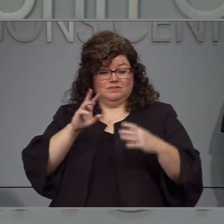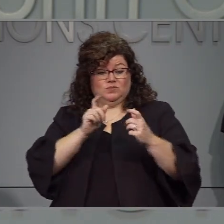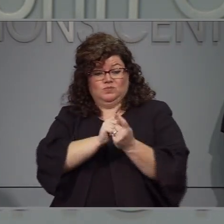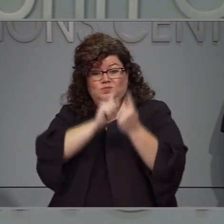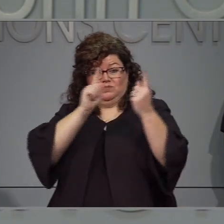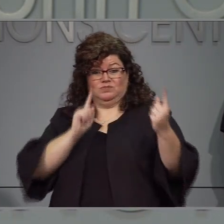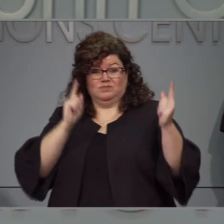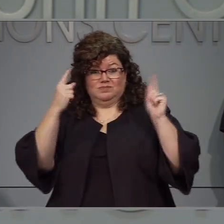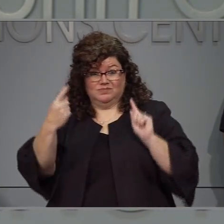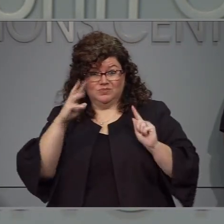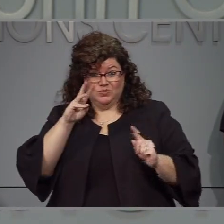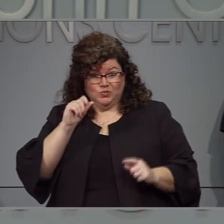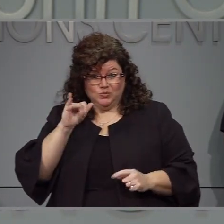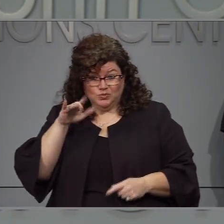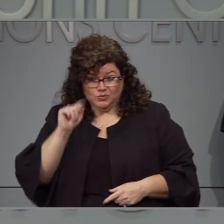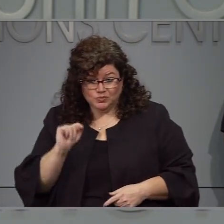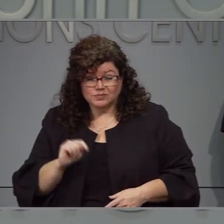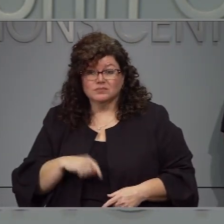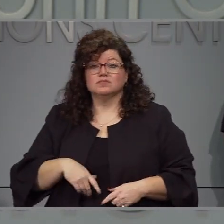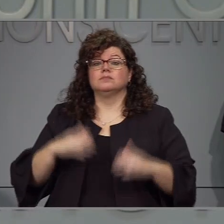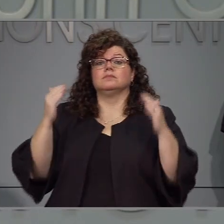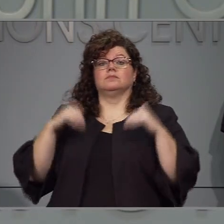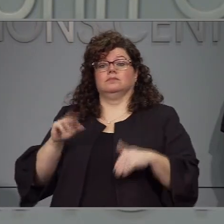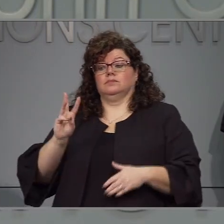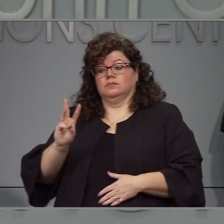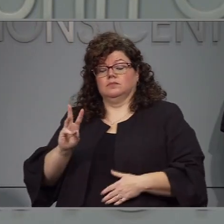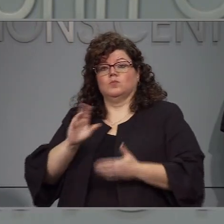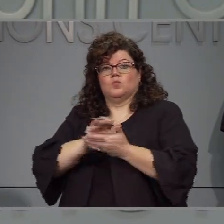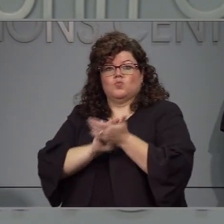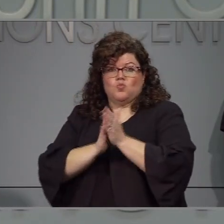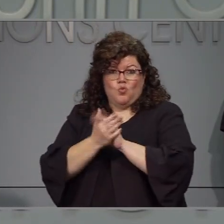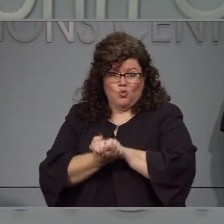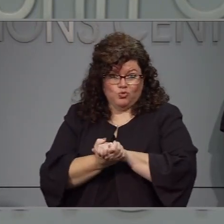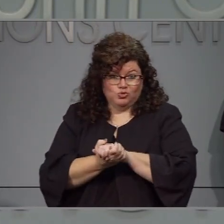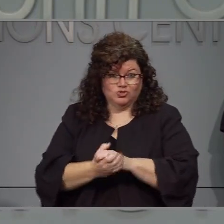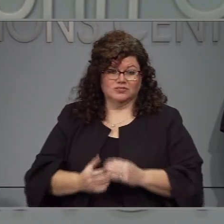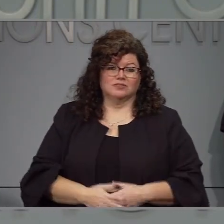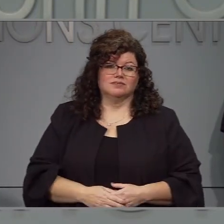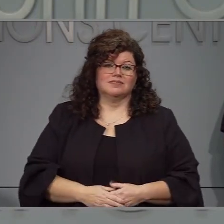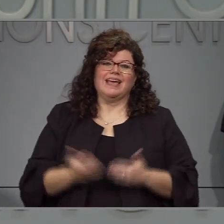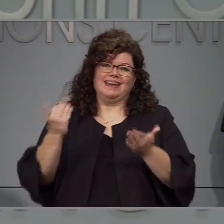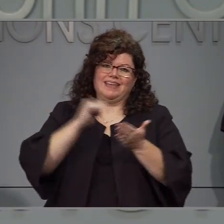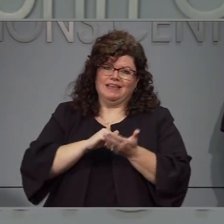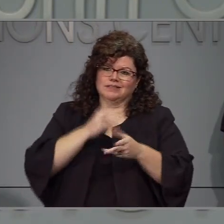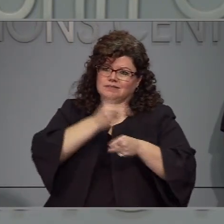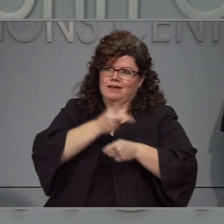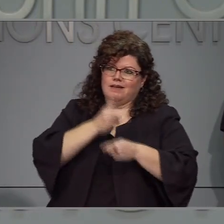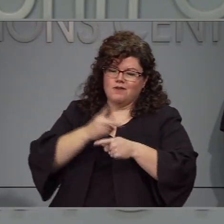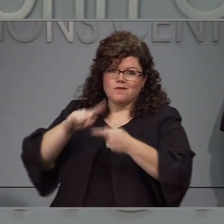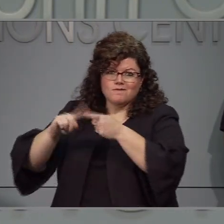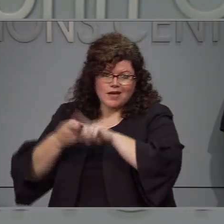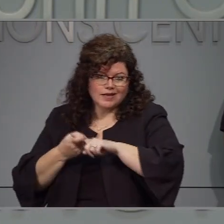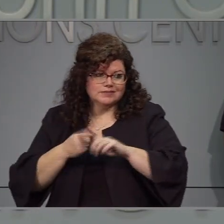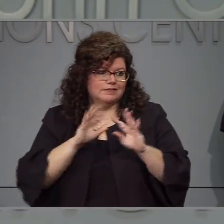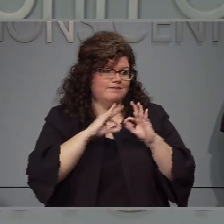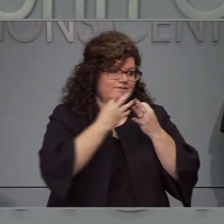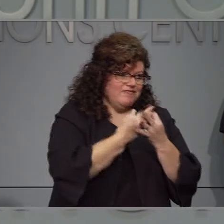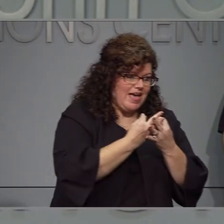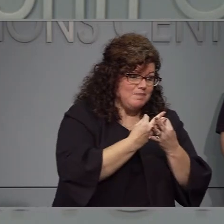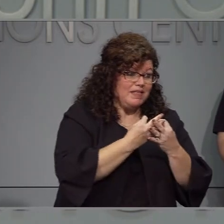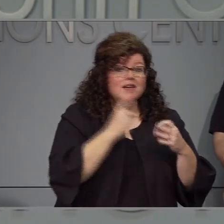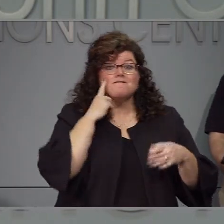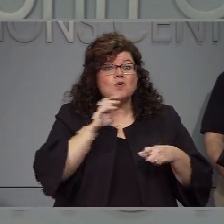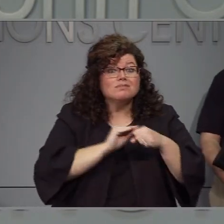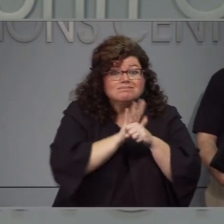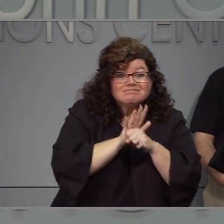to stop the spread of COVID-19. As always, don't forget to look out for your family, friends, and neighbors during the pandemic